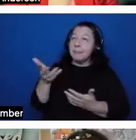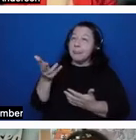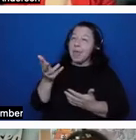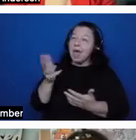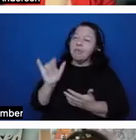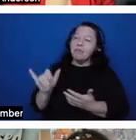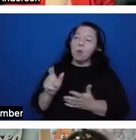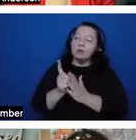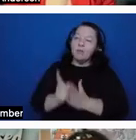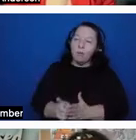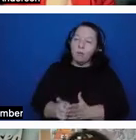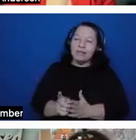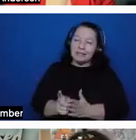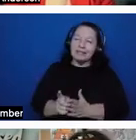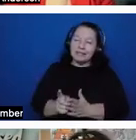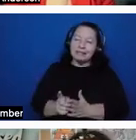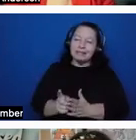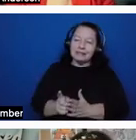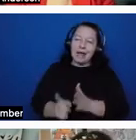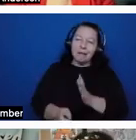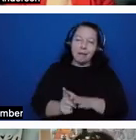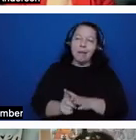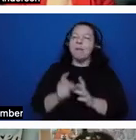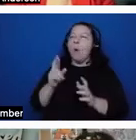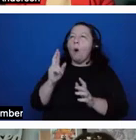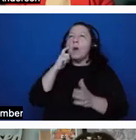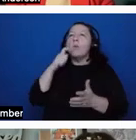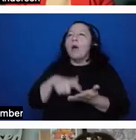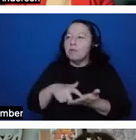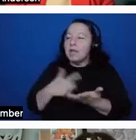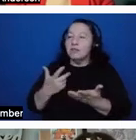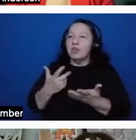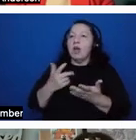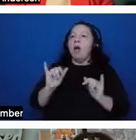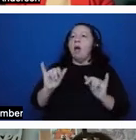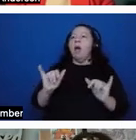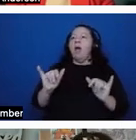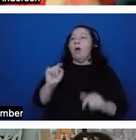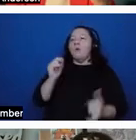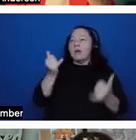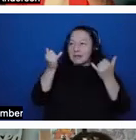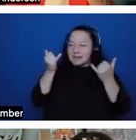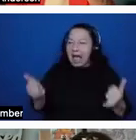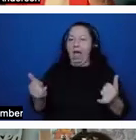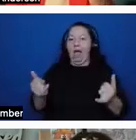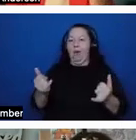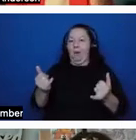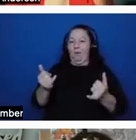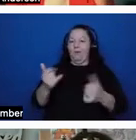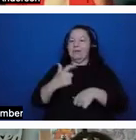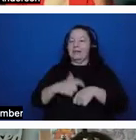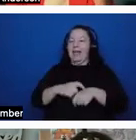moments where we think, or maybe have a realization like, oh, this is the time when I can pivot this